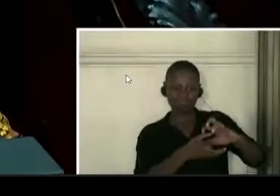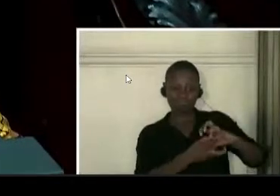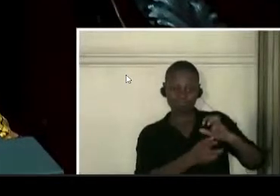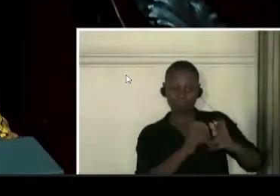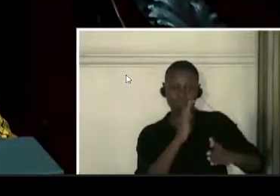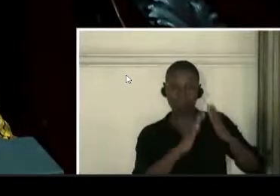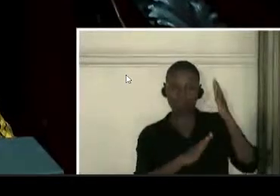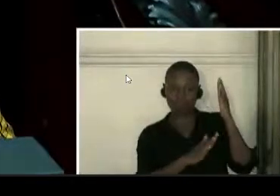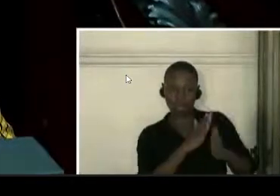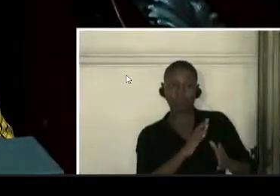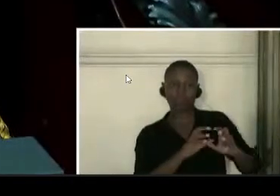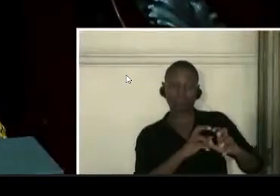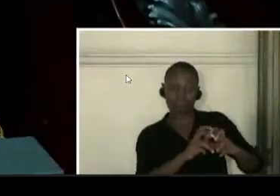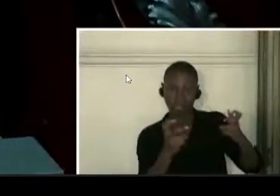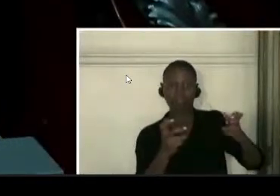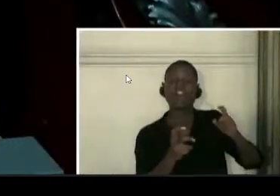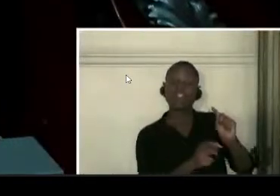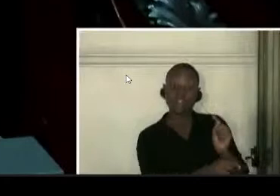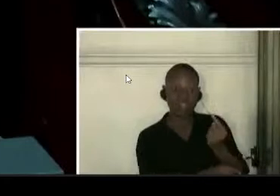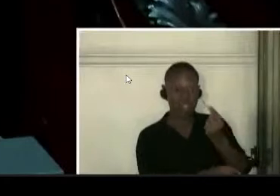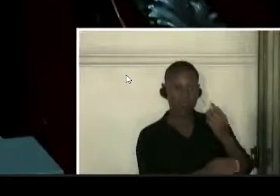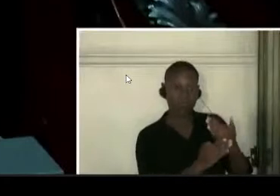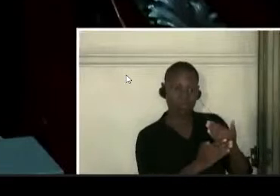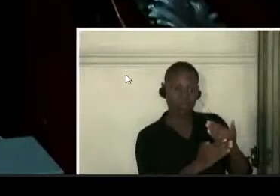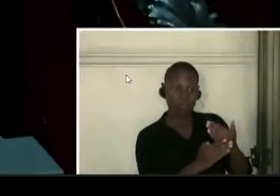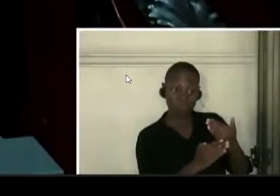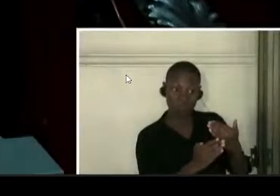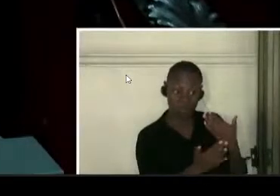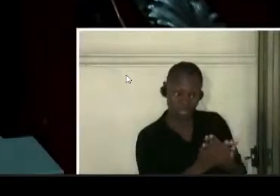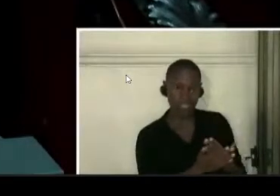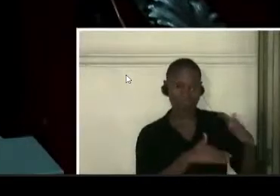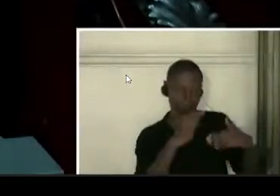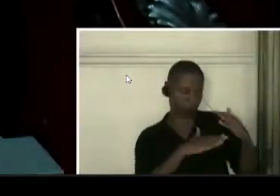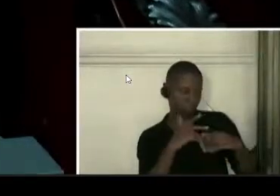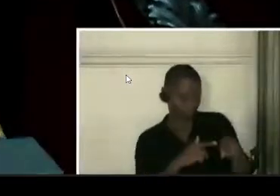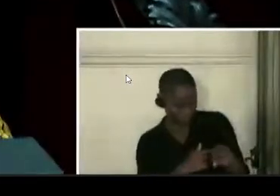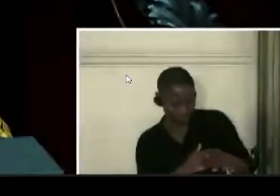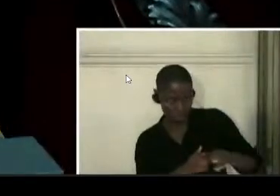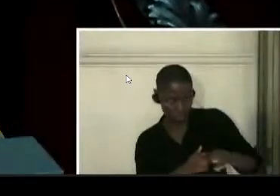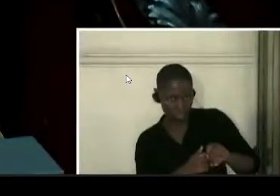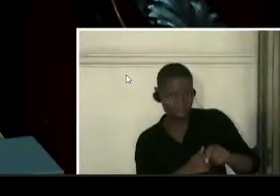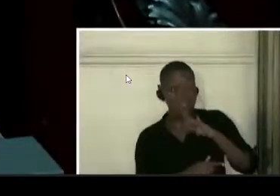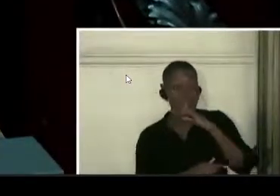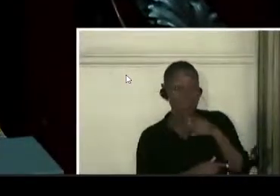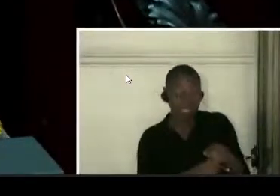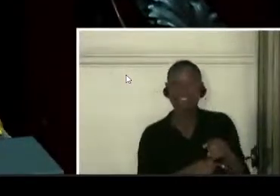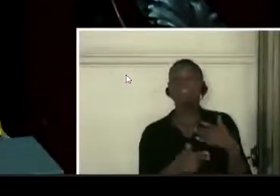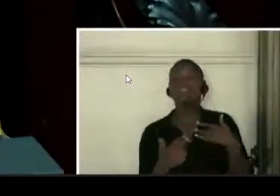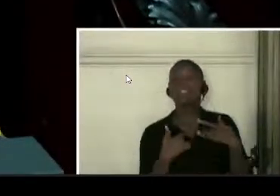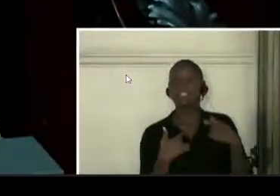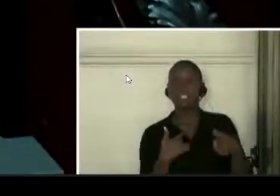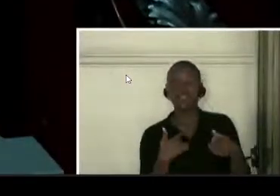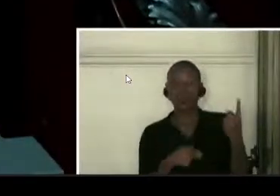and community challenges. Okusijabulisa ukuthi lezi nselelo akuzona